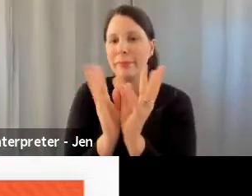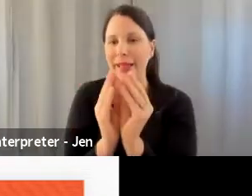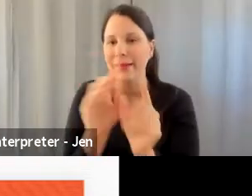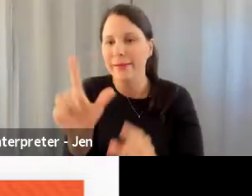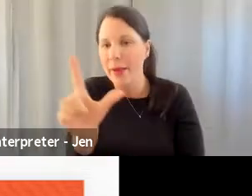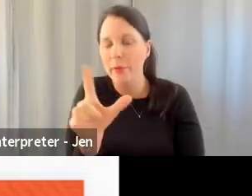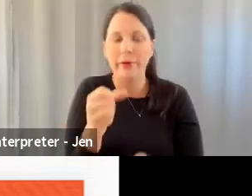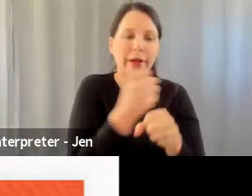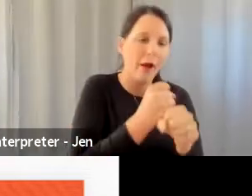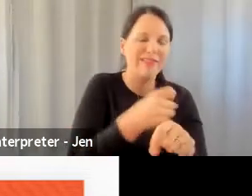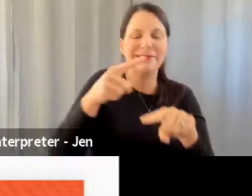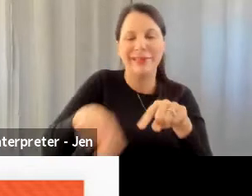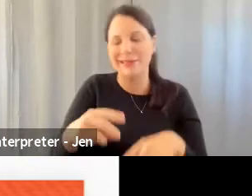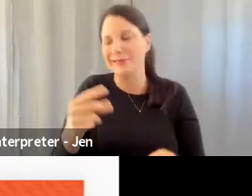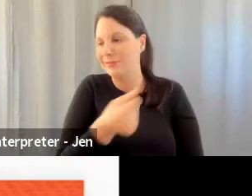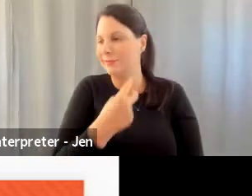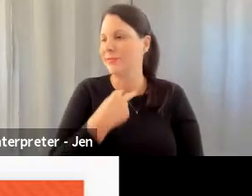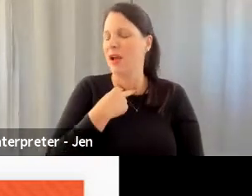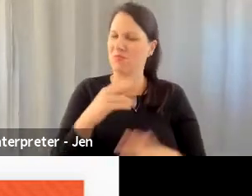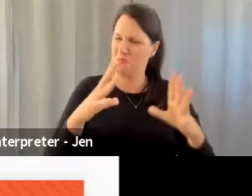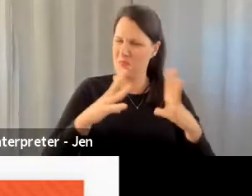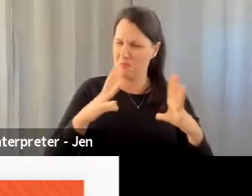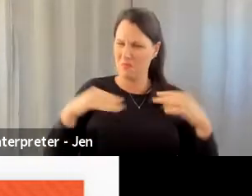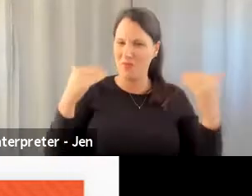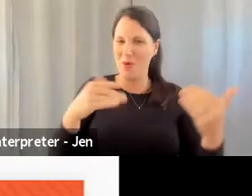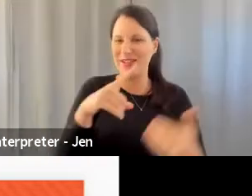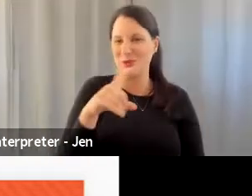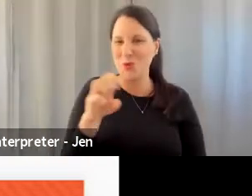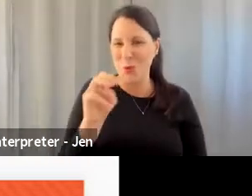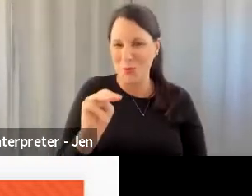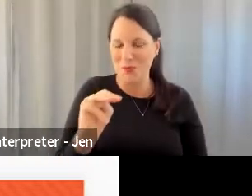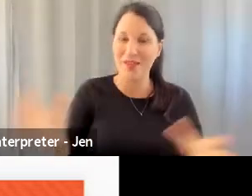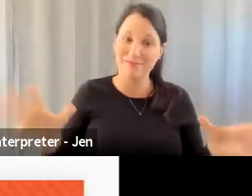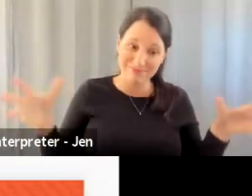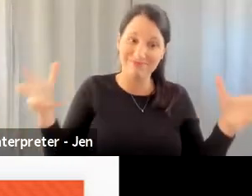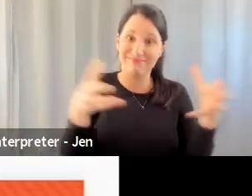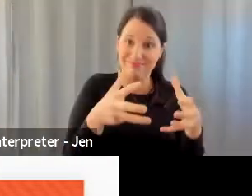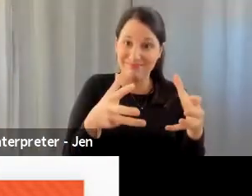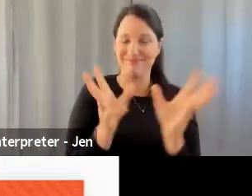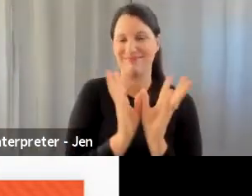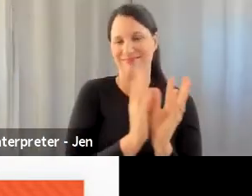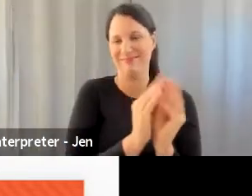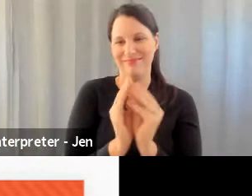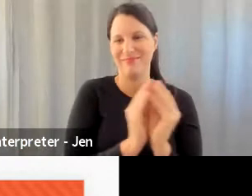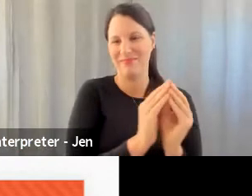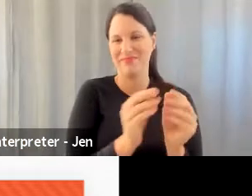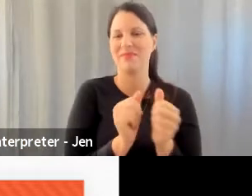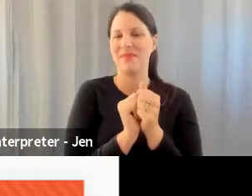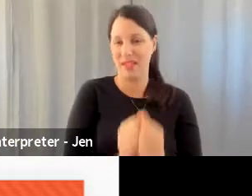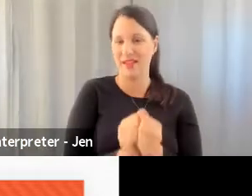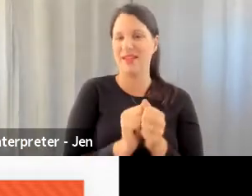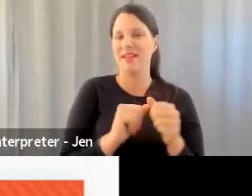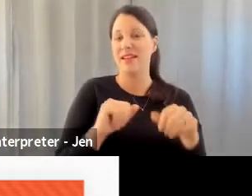guys can meet at Zoom, and it's a great way to connect with your peers. Like all of our other tutors, they've passed the course with an A and B,